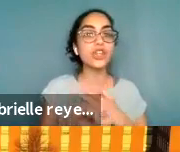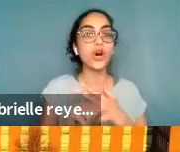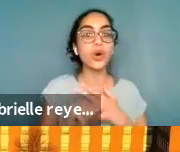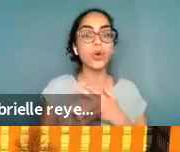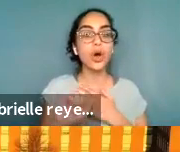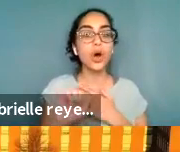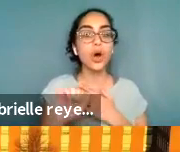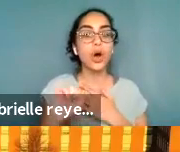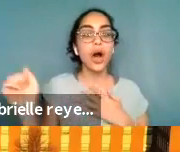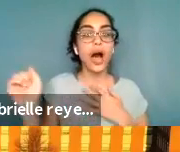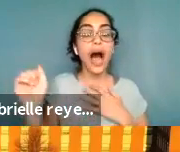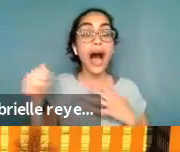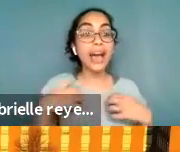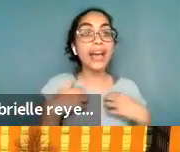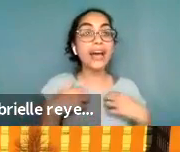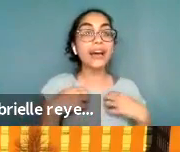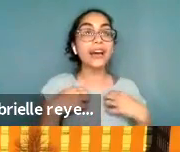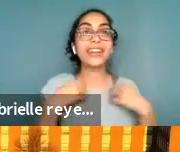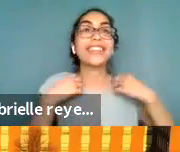And so